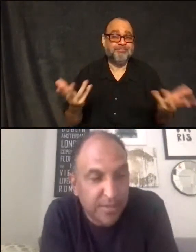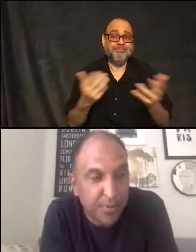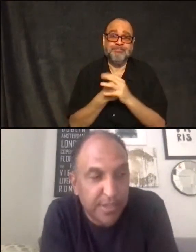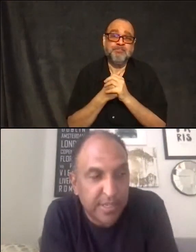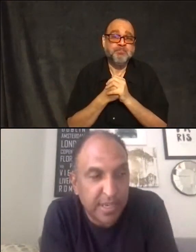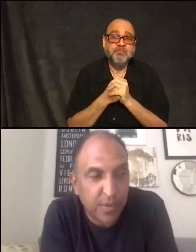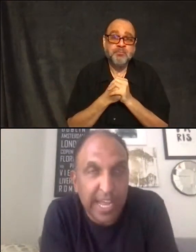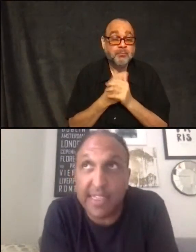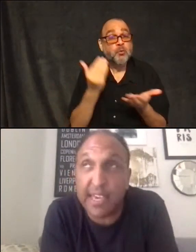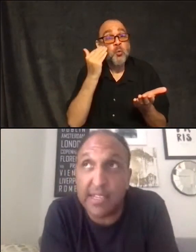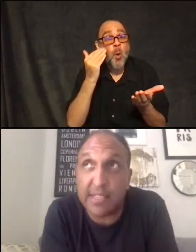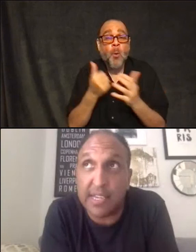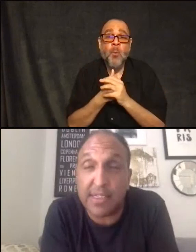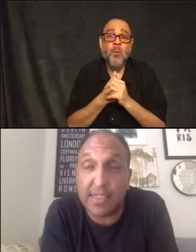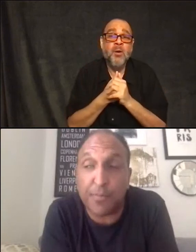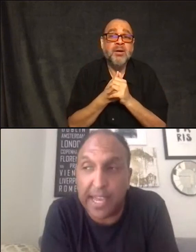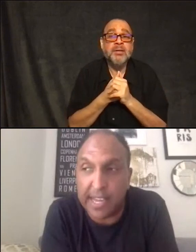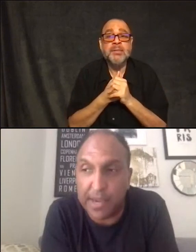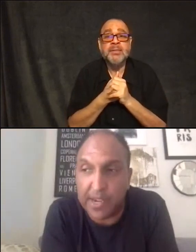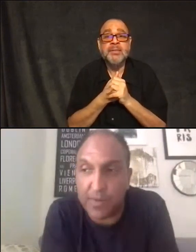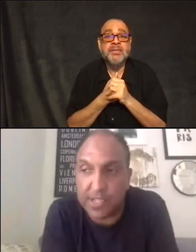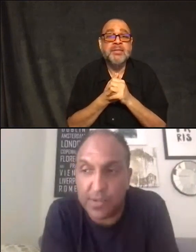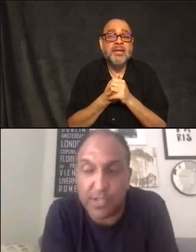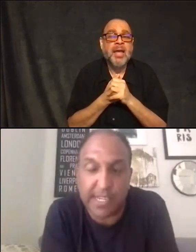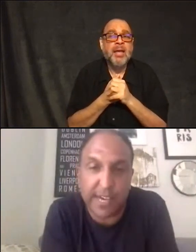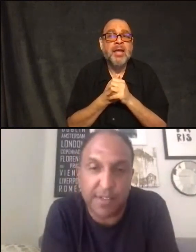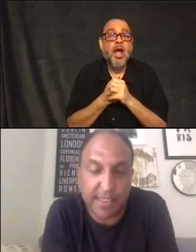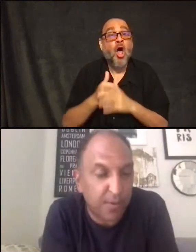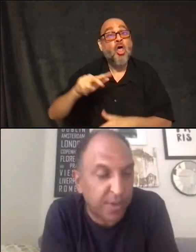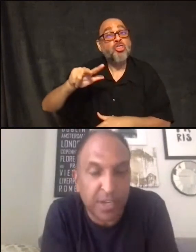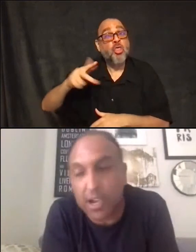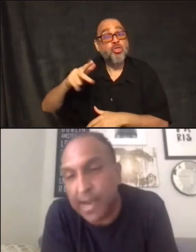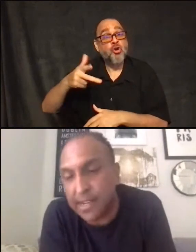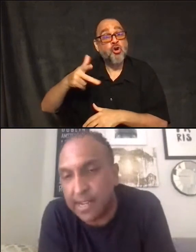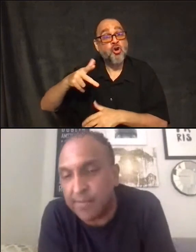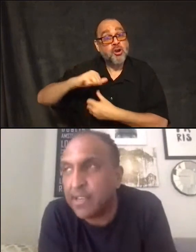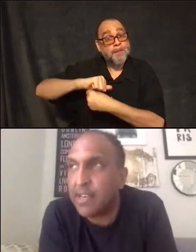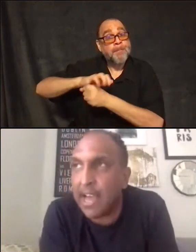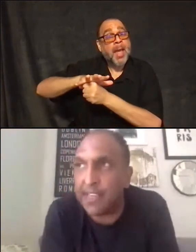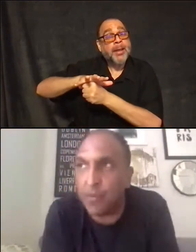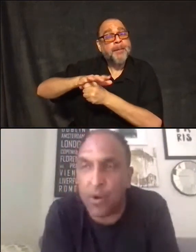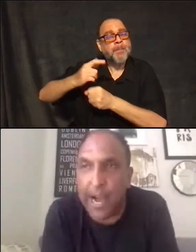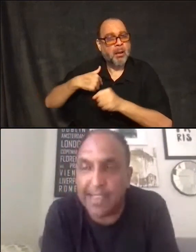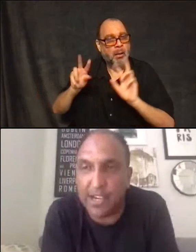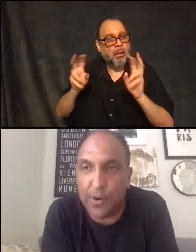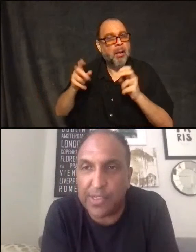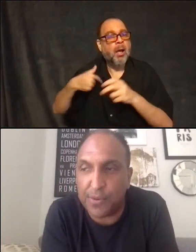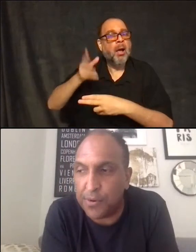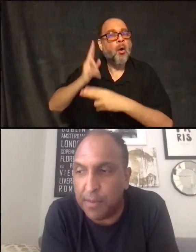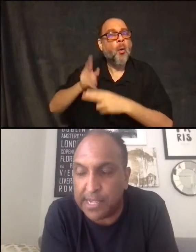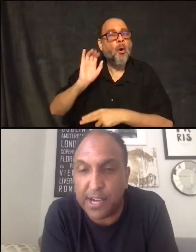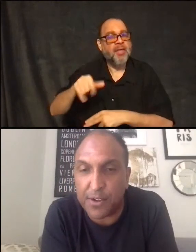that supports what I think is the third pandemic, which is mental health. I think we don't talk about it enough. I think we're quietly